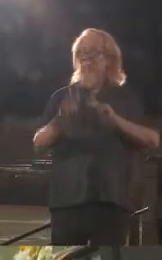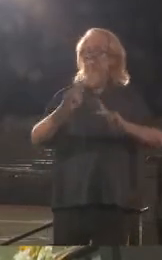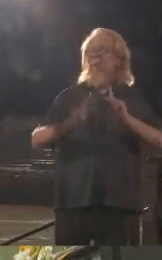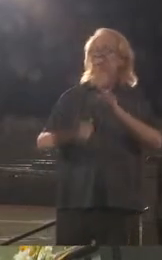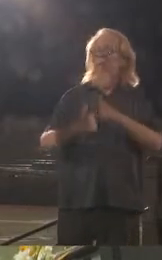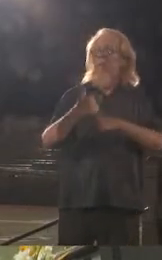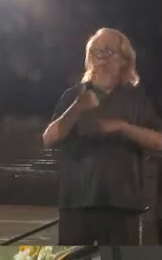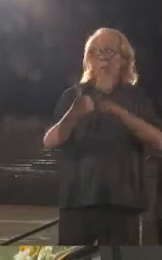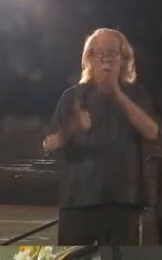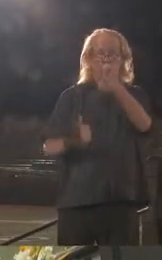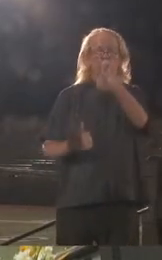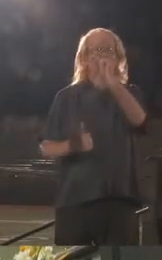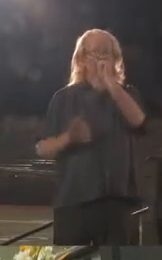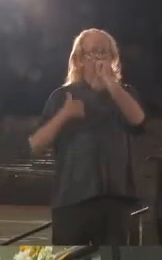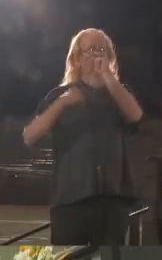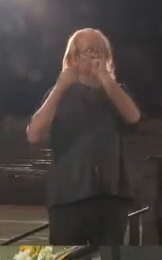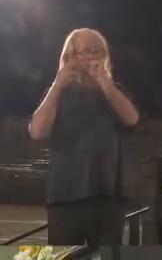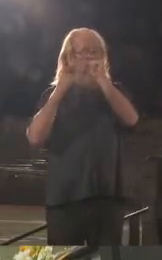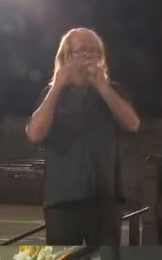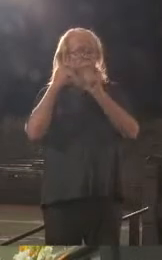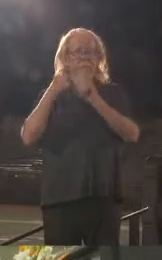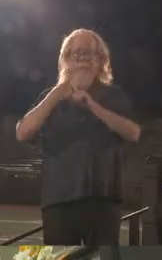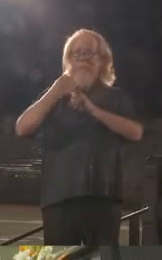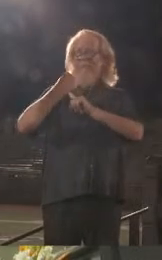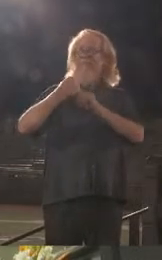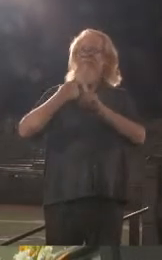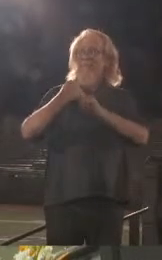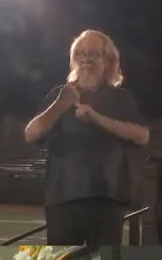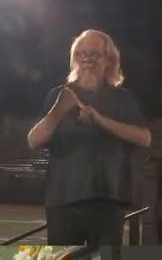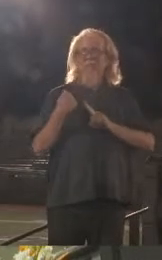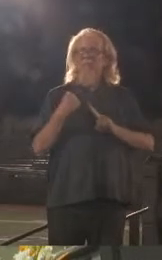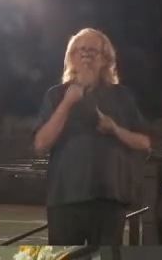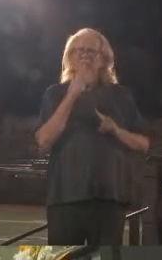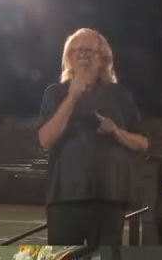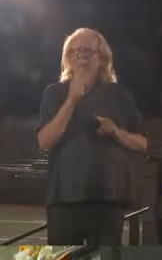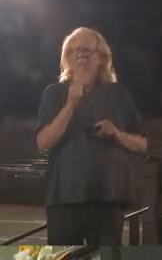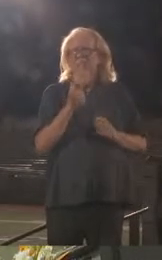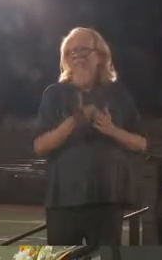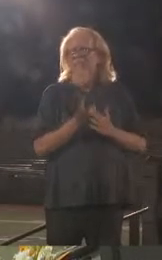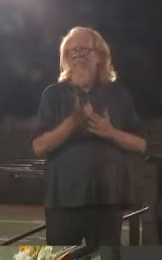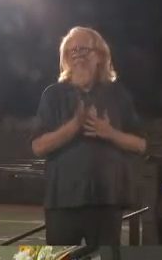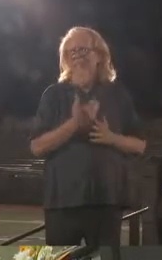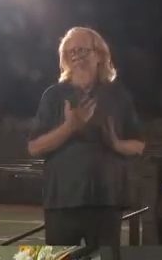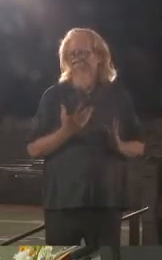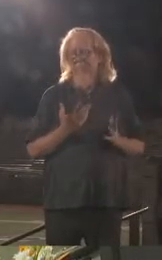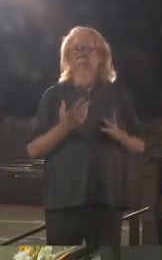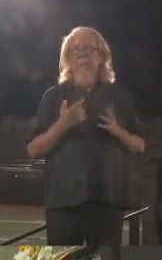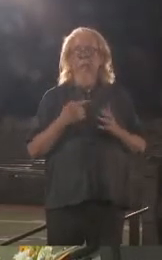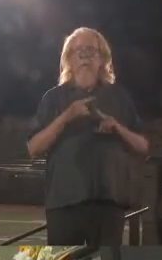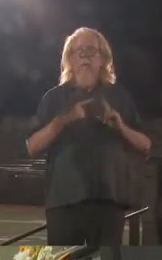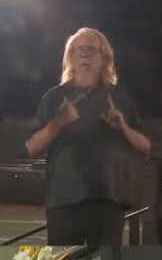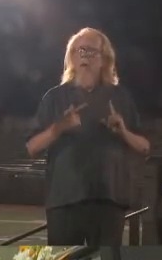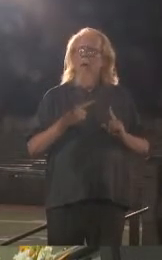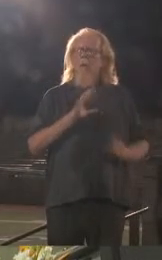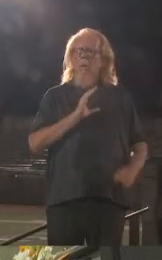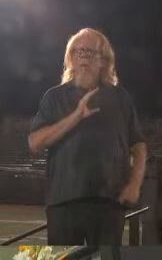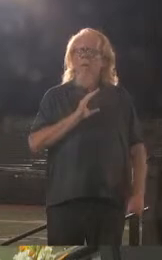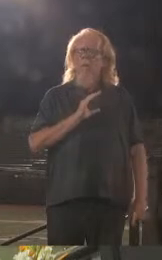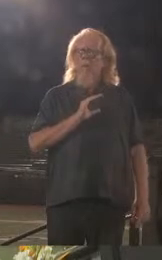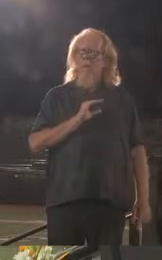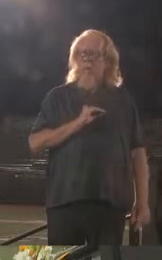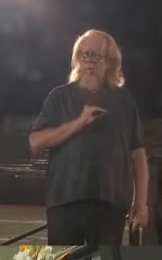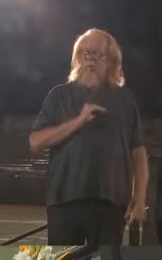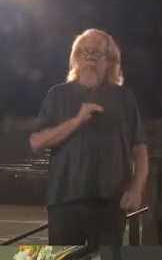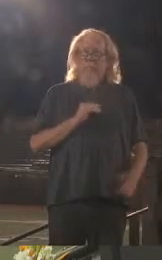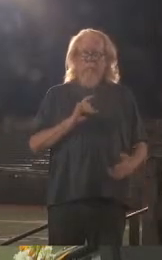even experienced physical violence. Racism is nothing new to me. Needless to say, this took a major toll on my self-esteem as a child. I had to